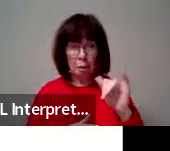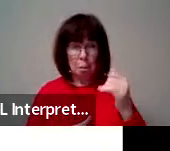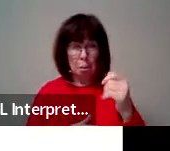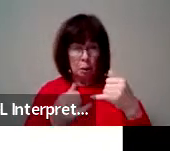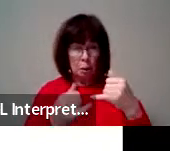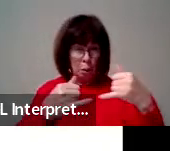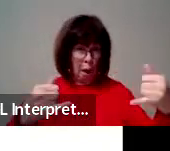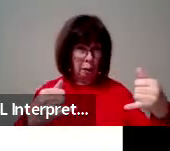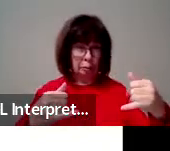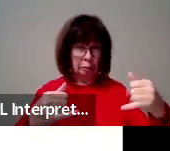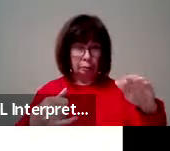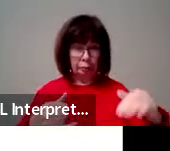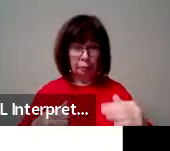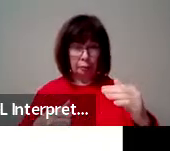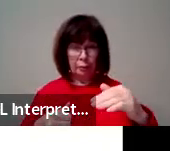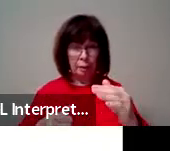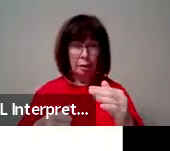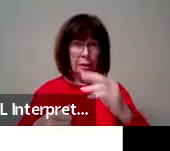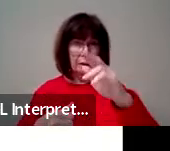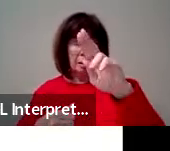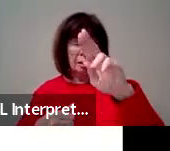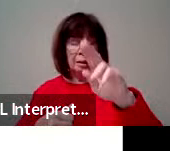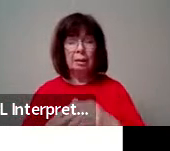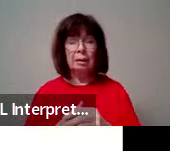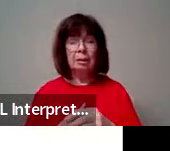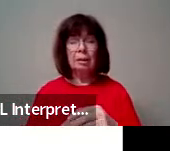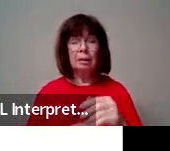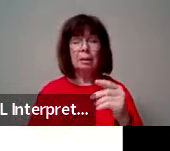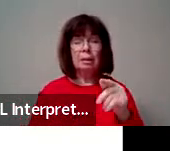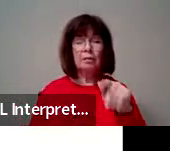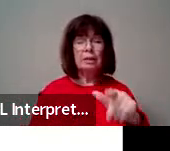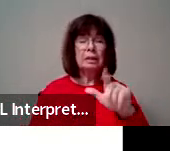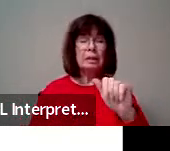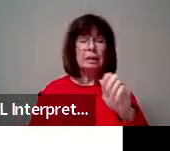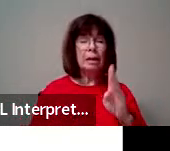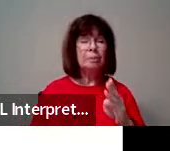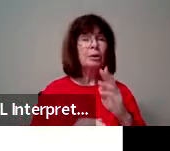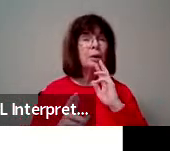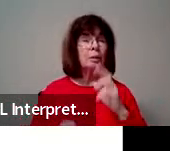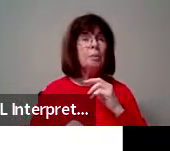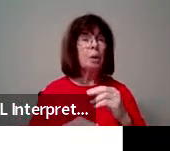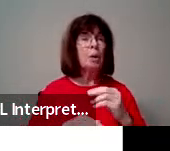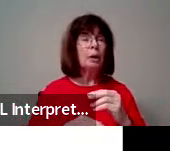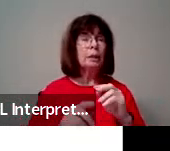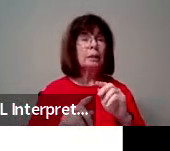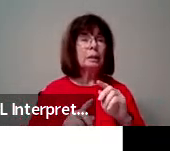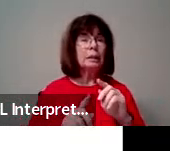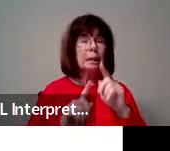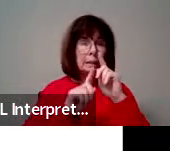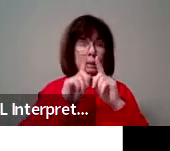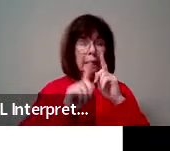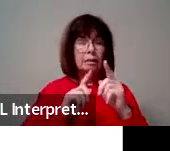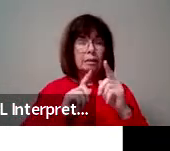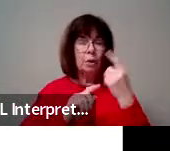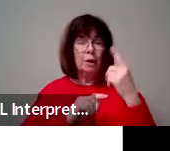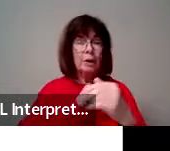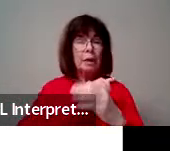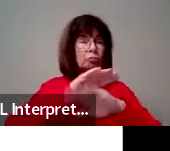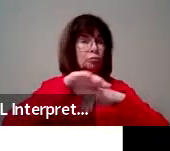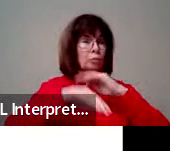test positivity for the laboratory reported test for the county as a whole. And then the orange line is in